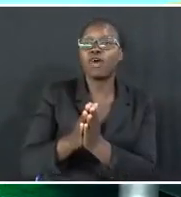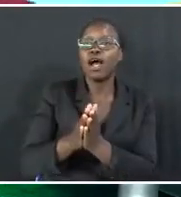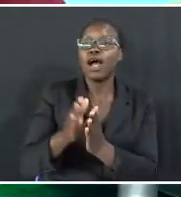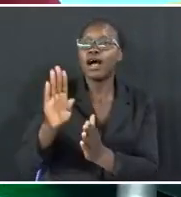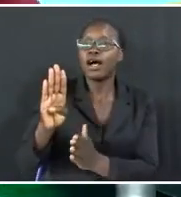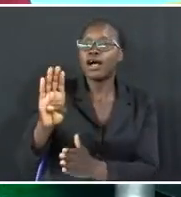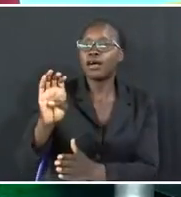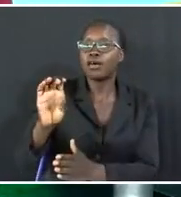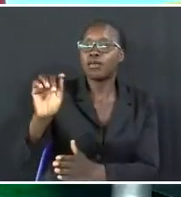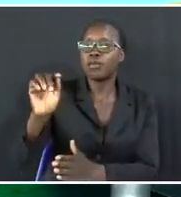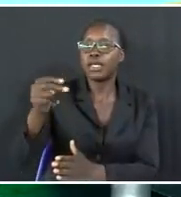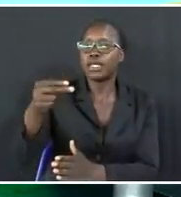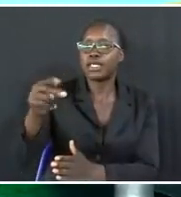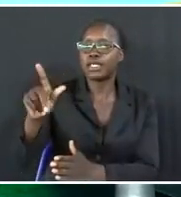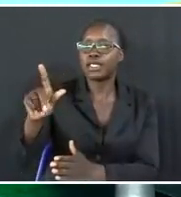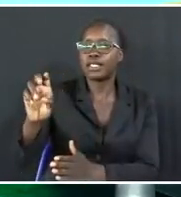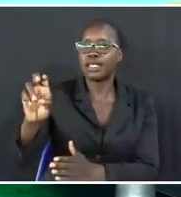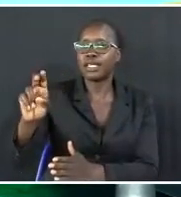The city was so busy